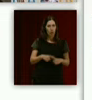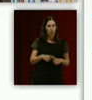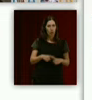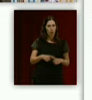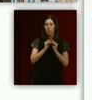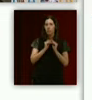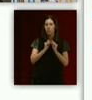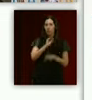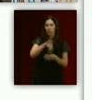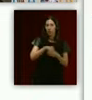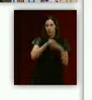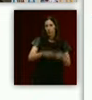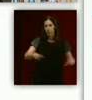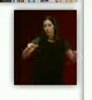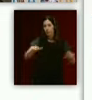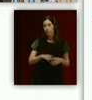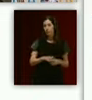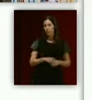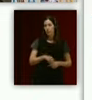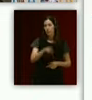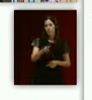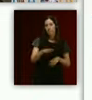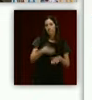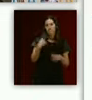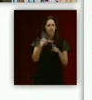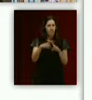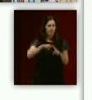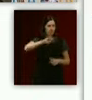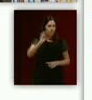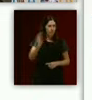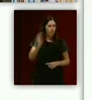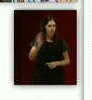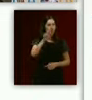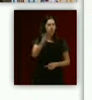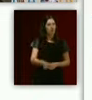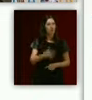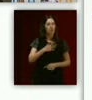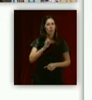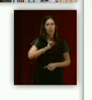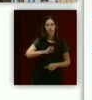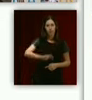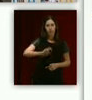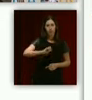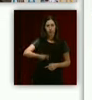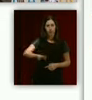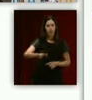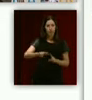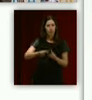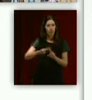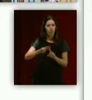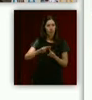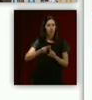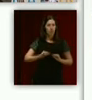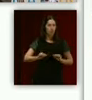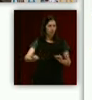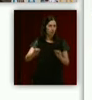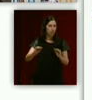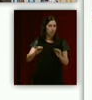what I will now show you, it's what we have so far, which is very useful